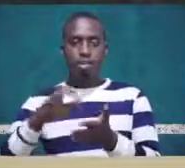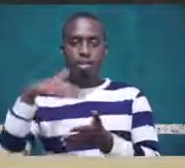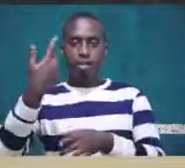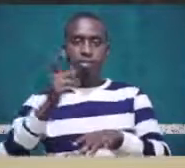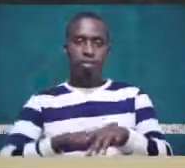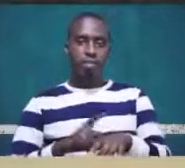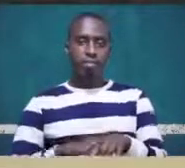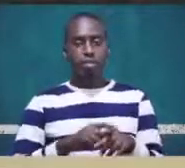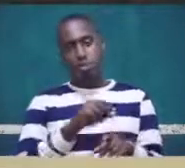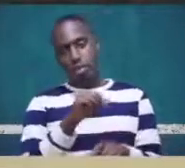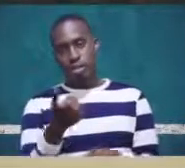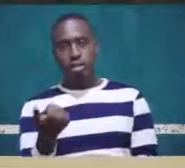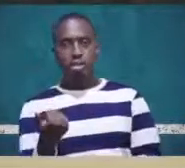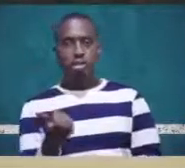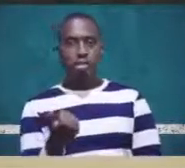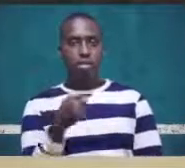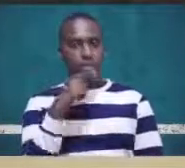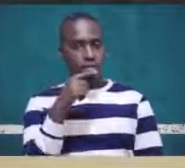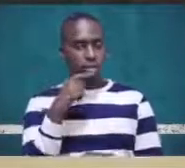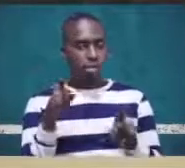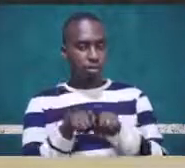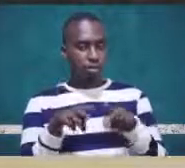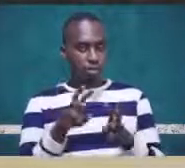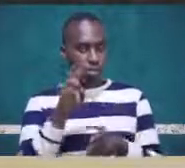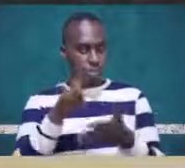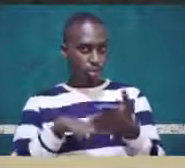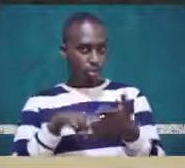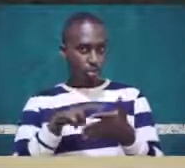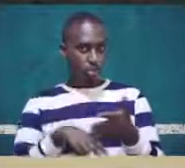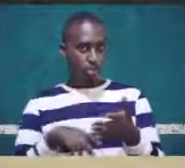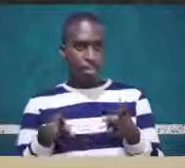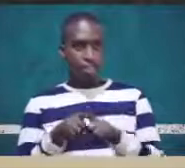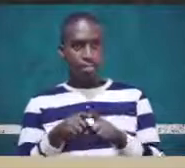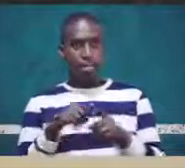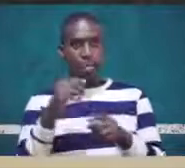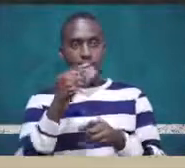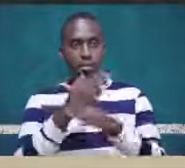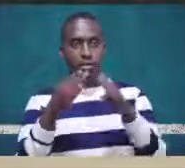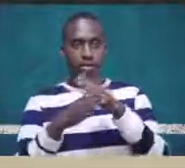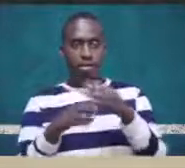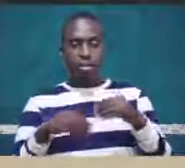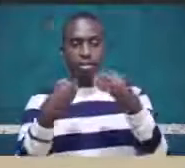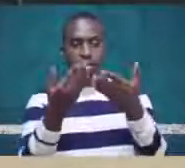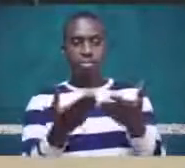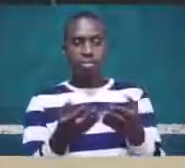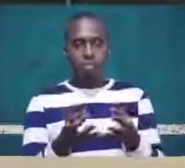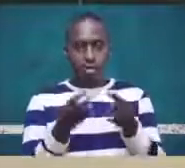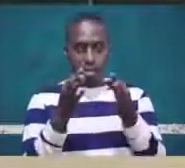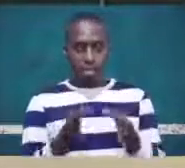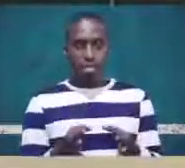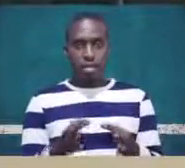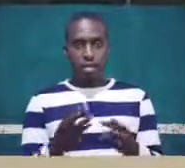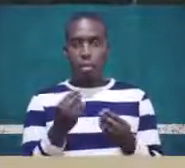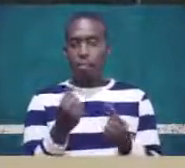our next lesson. And as you can read, a manufacturer produces a product at